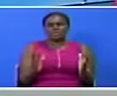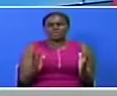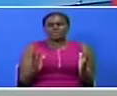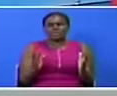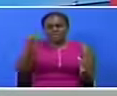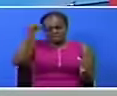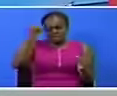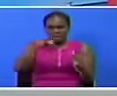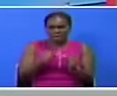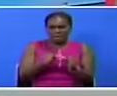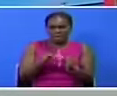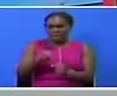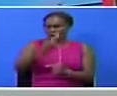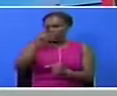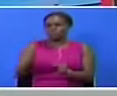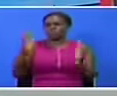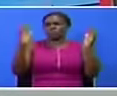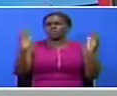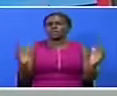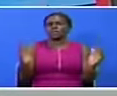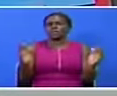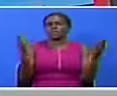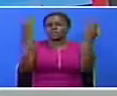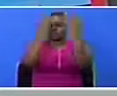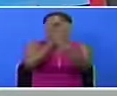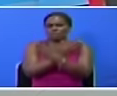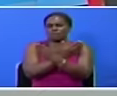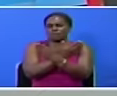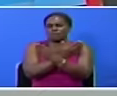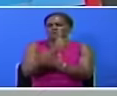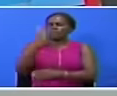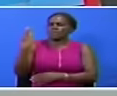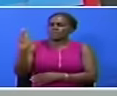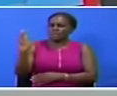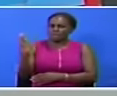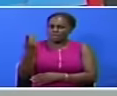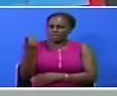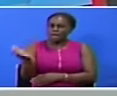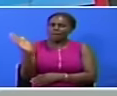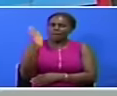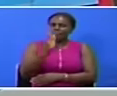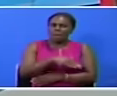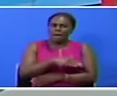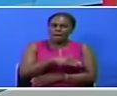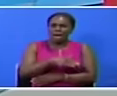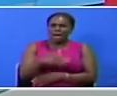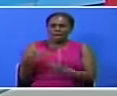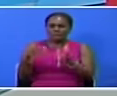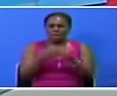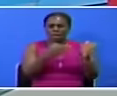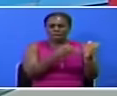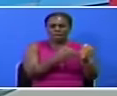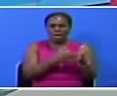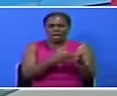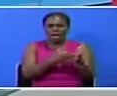quick reminder of our big question tonight: should Kenya go back to unrestricted political